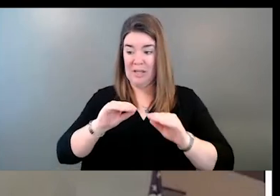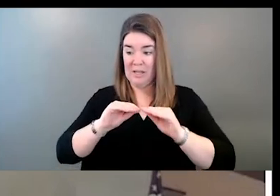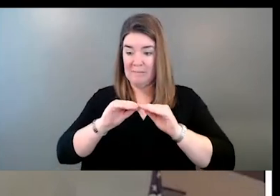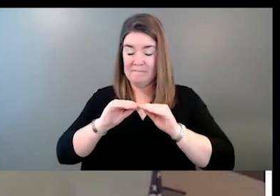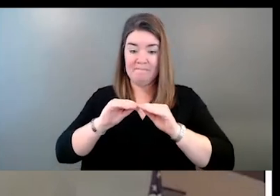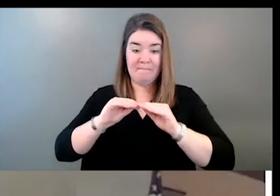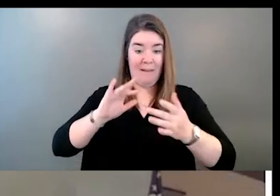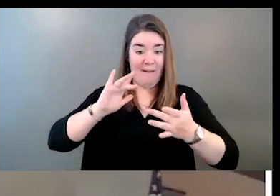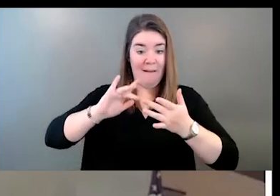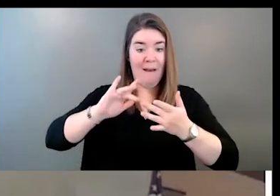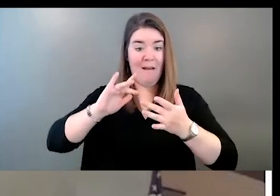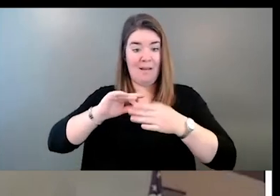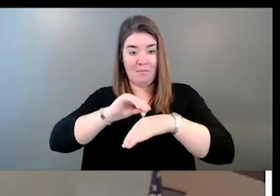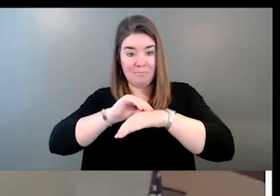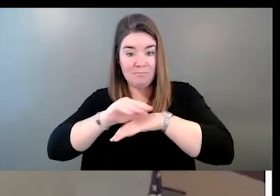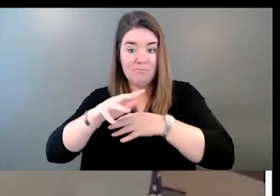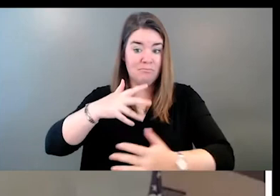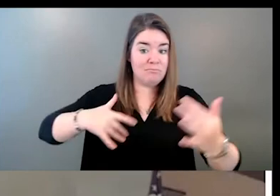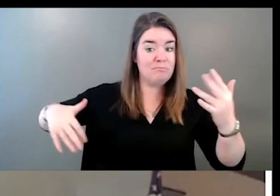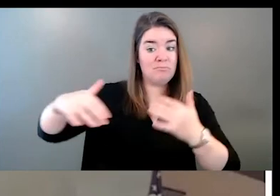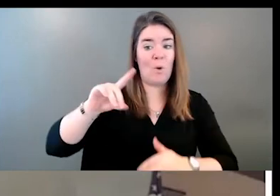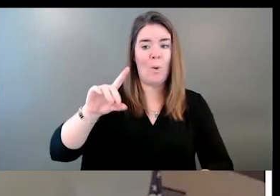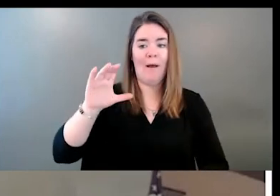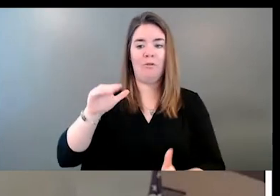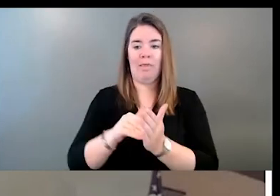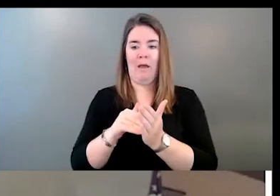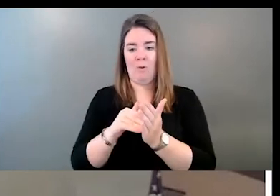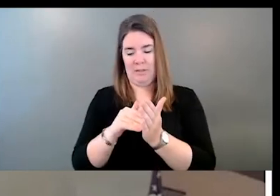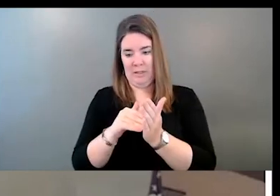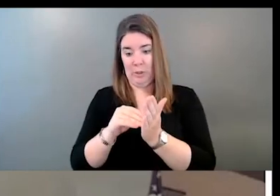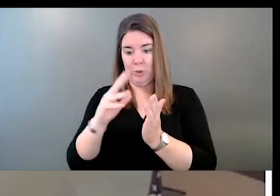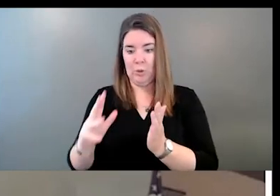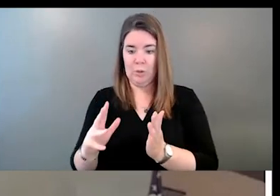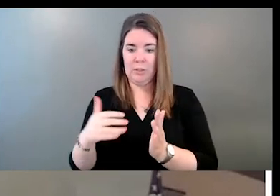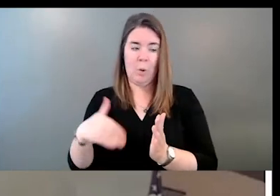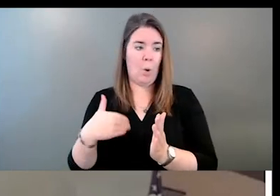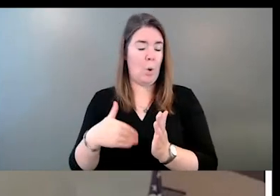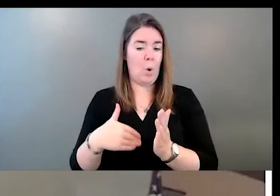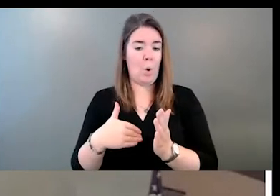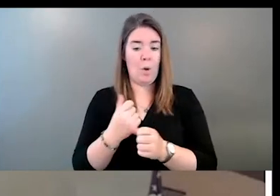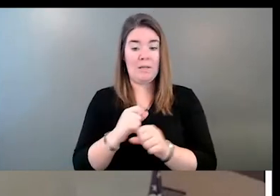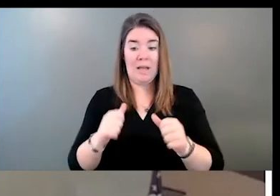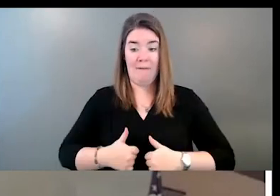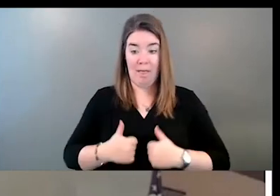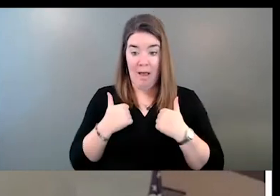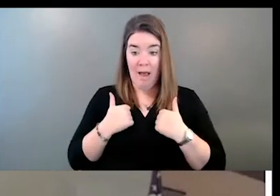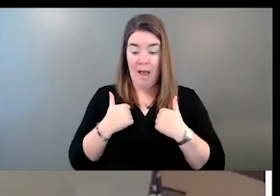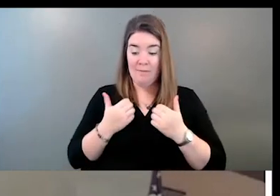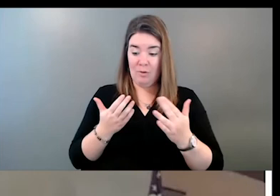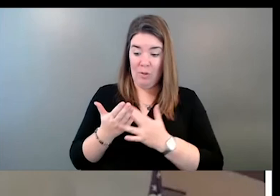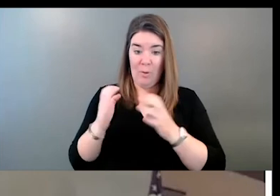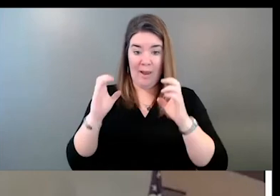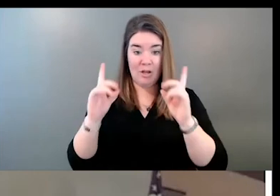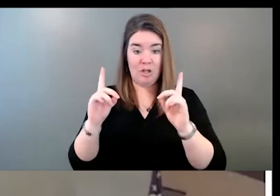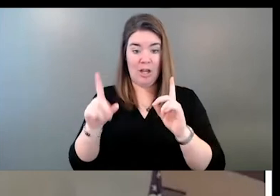of working with them. They saved lives through education, assisted victims when they chose to leave